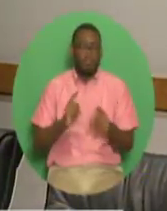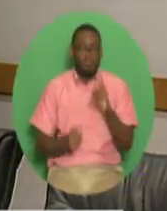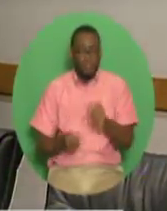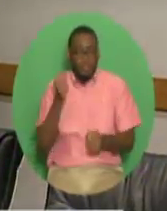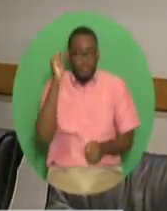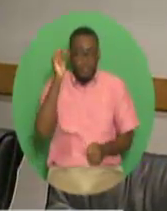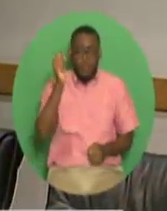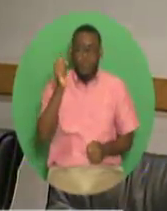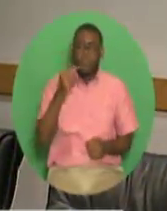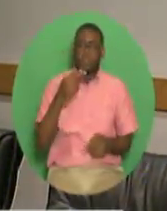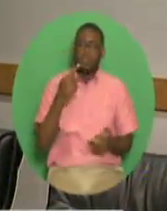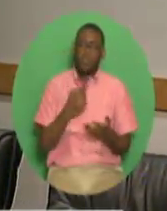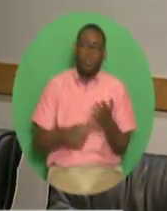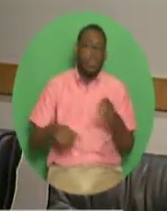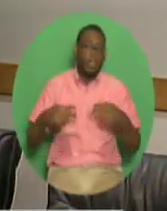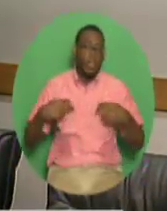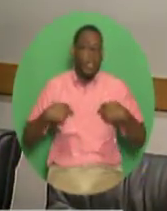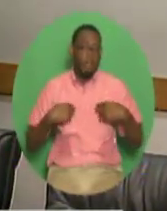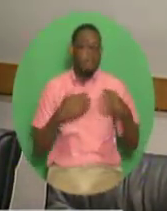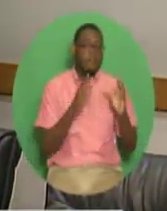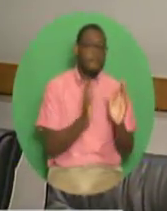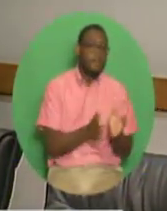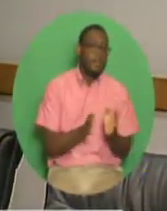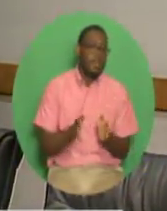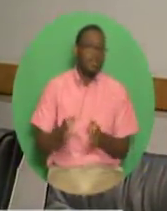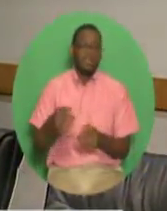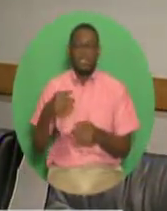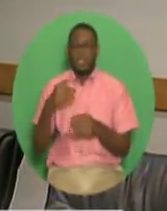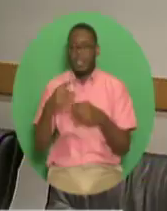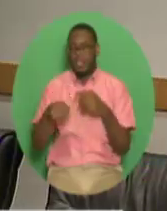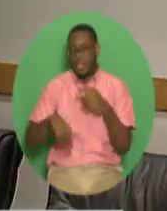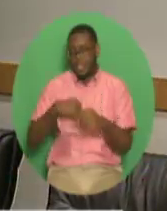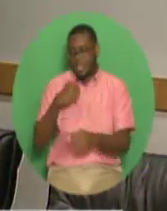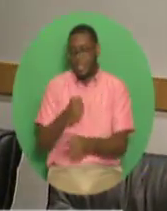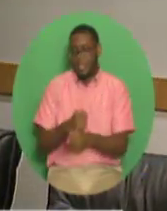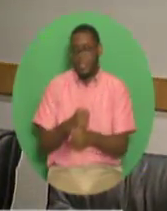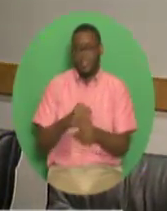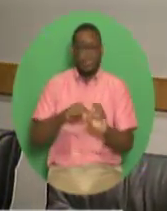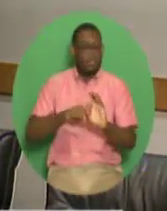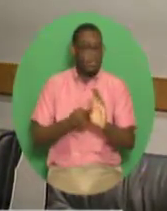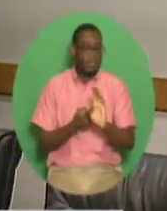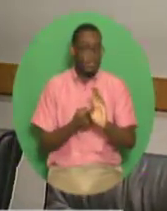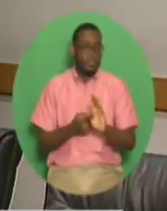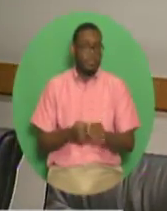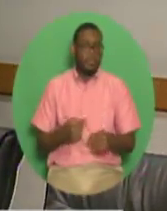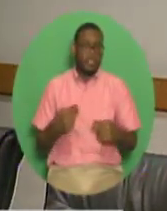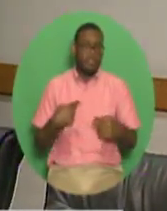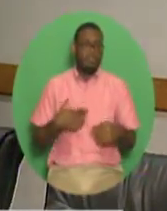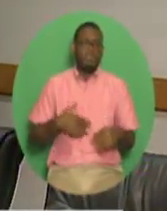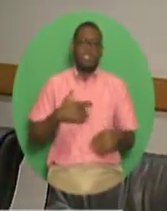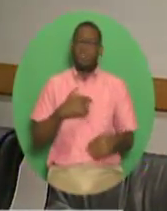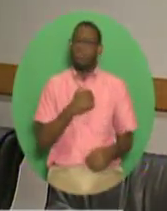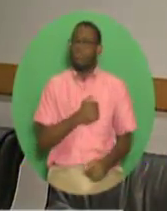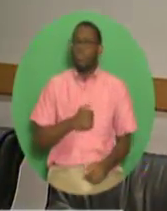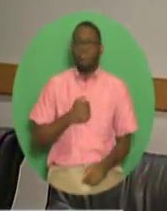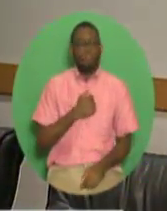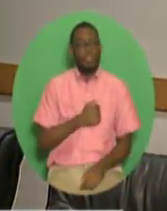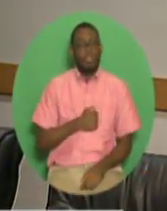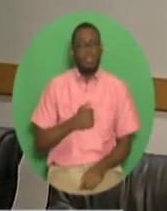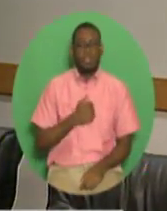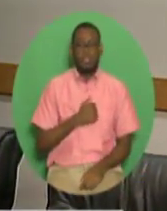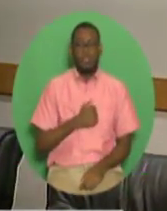for the year to come, which we just started. And I feel sorry for the member for Port of Spain North St. Anne's